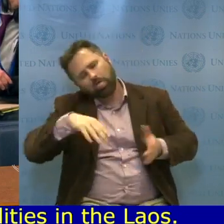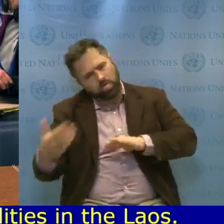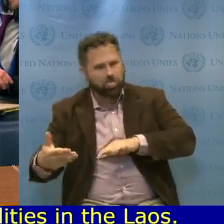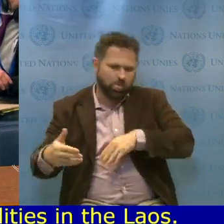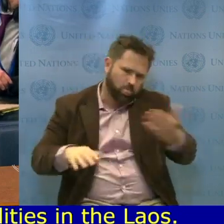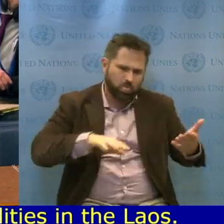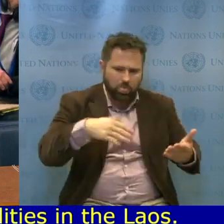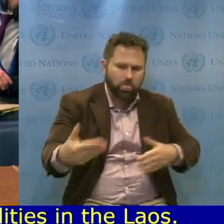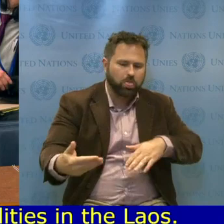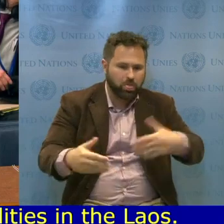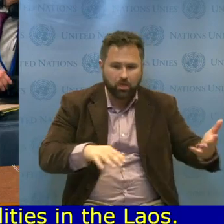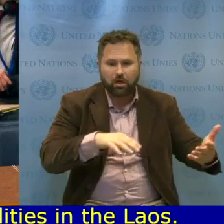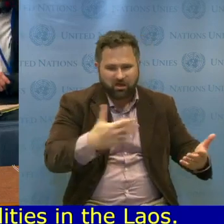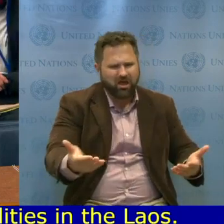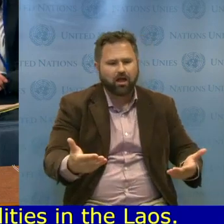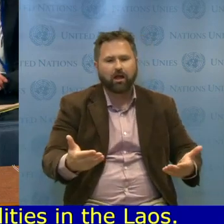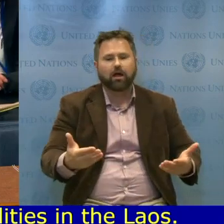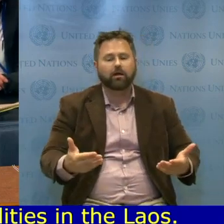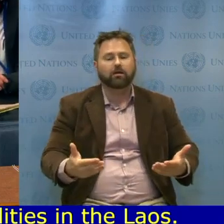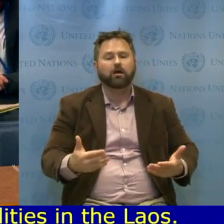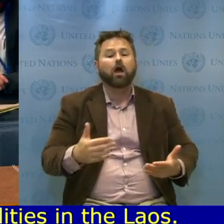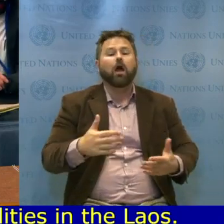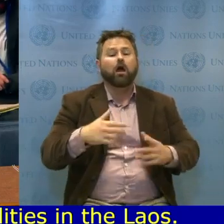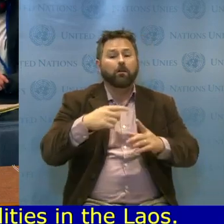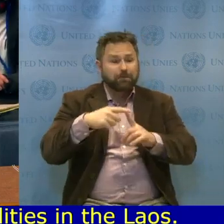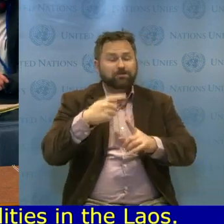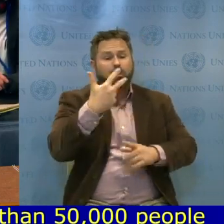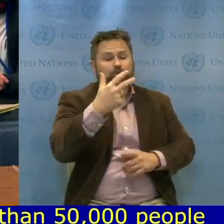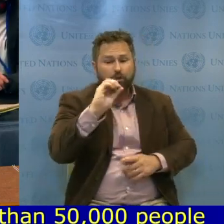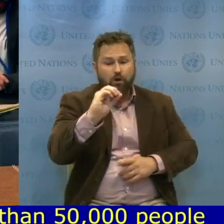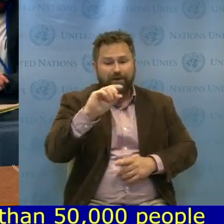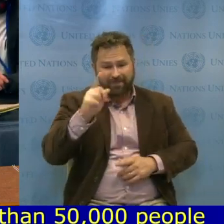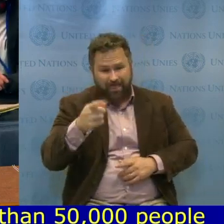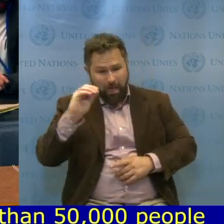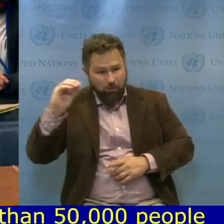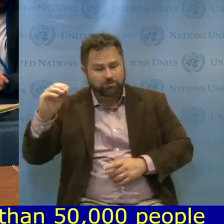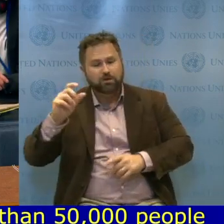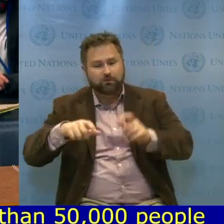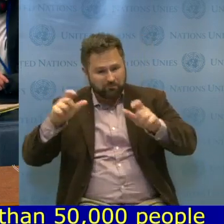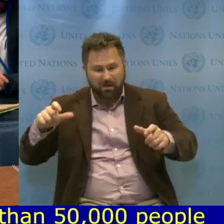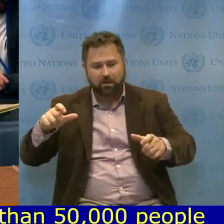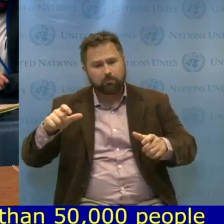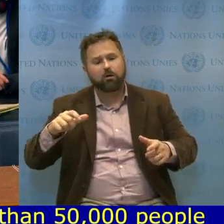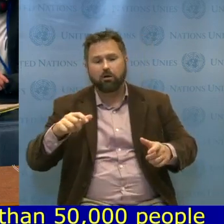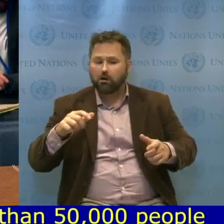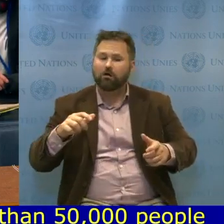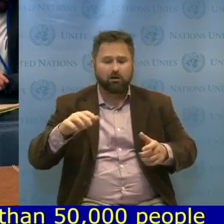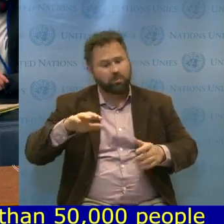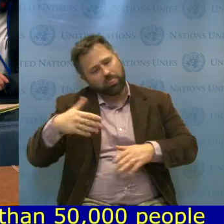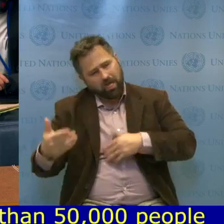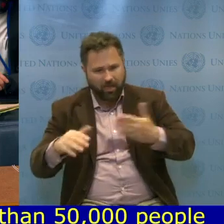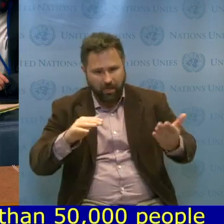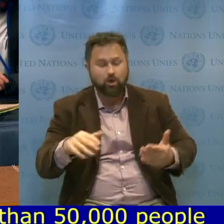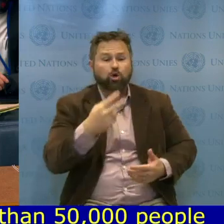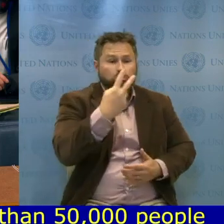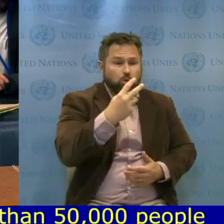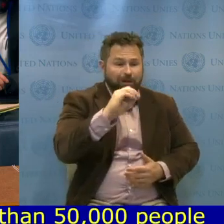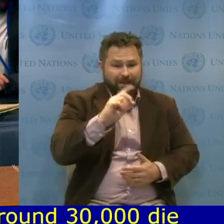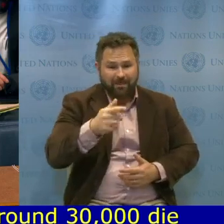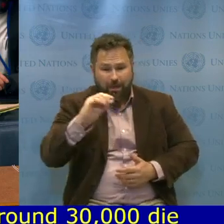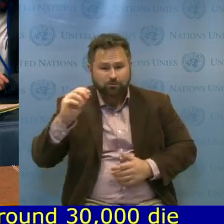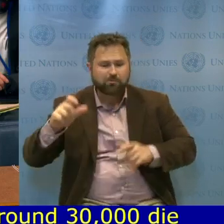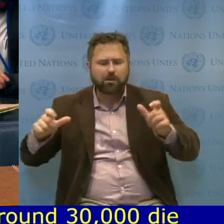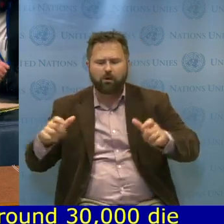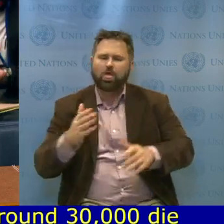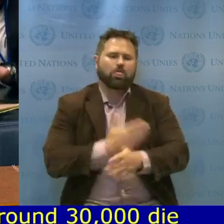30,000 die and 20,000 survive, including more than 13,000 people who have become disabled. Madam